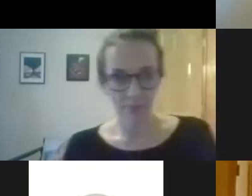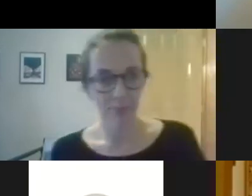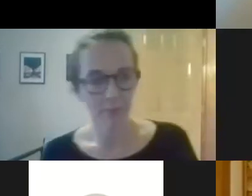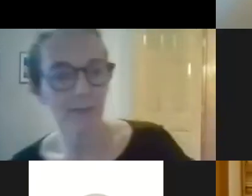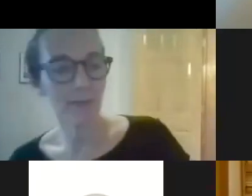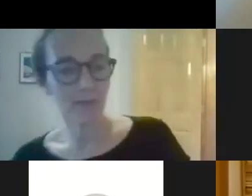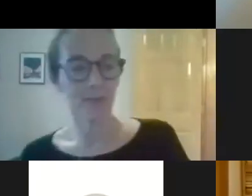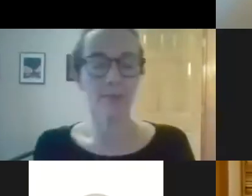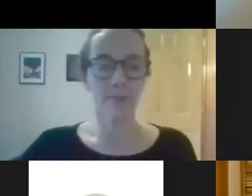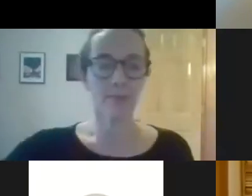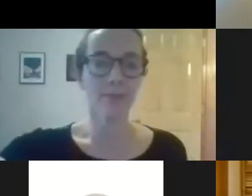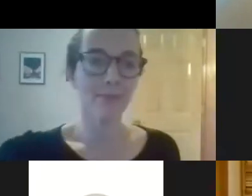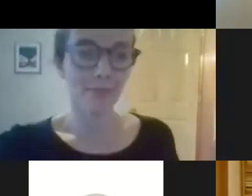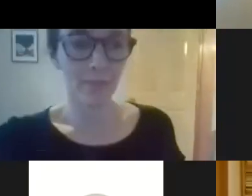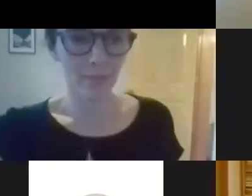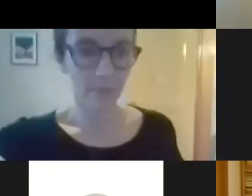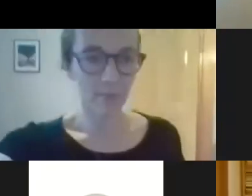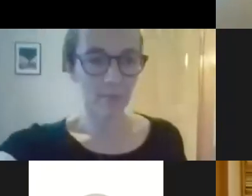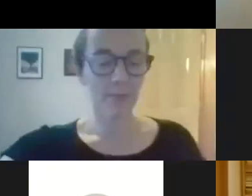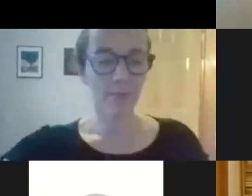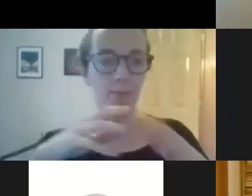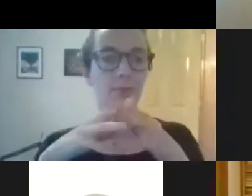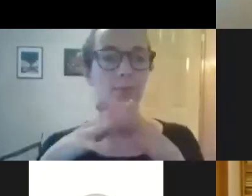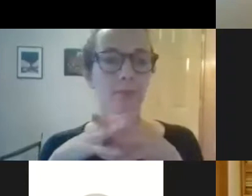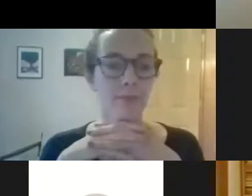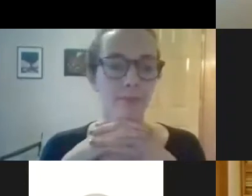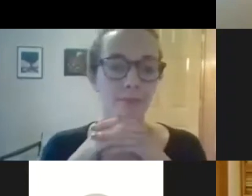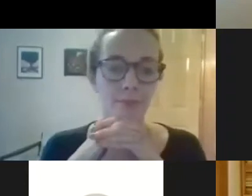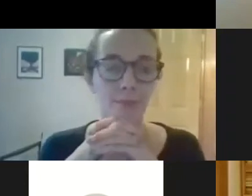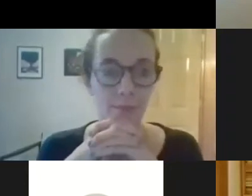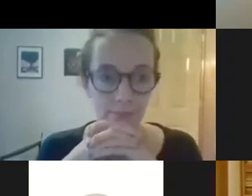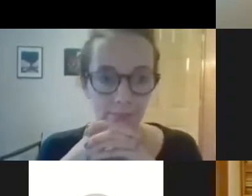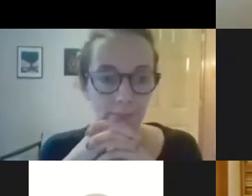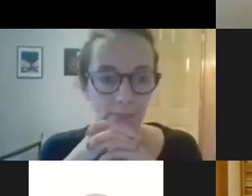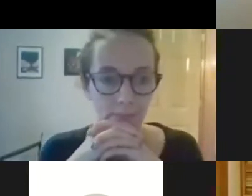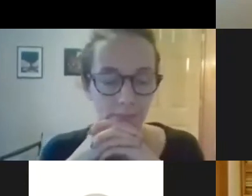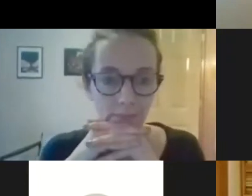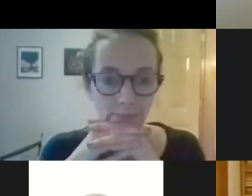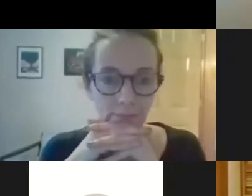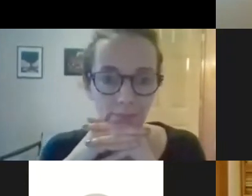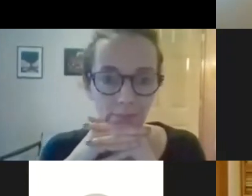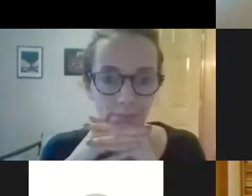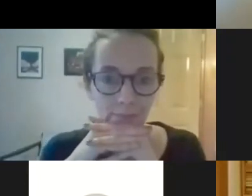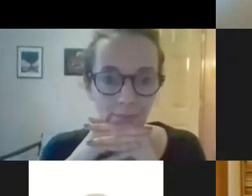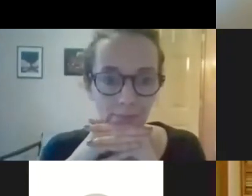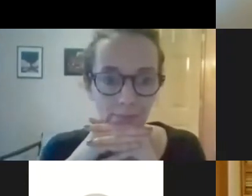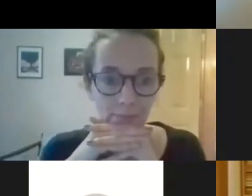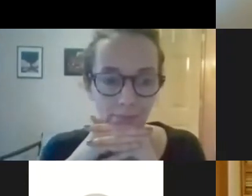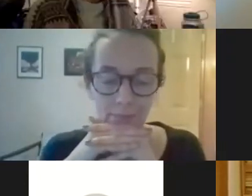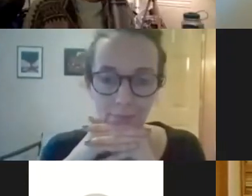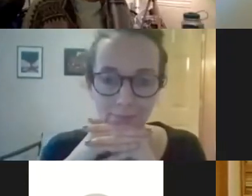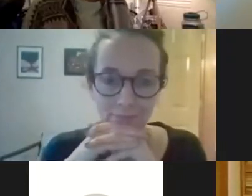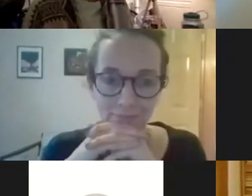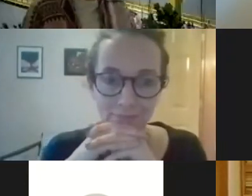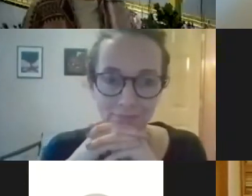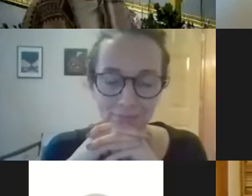So you'll have a chance to provide feedback or ask any questions. So let me just go ahead and share my screen while we wait for more